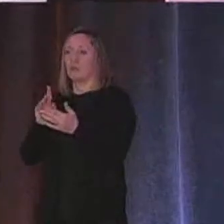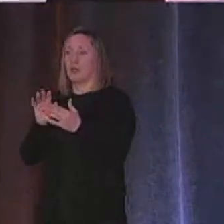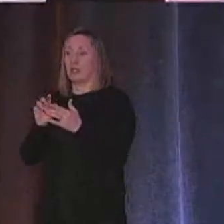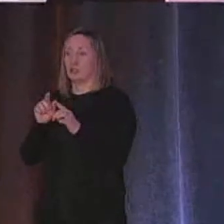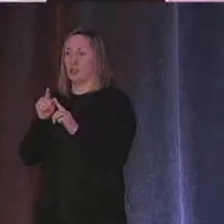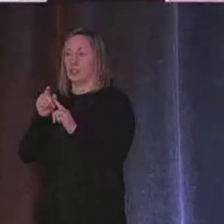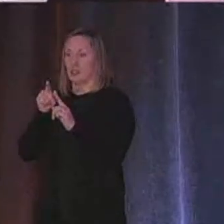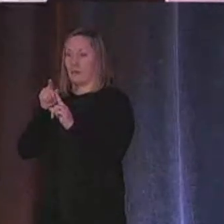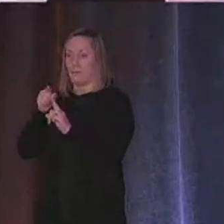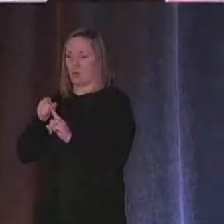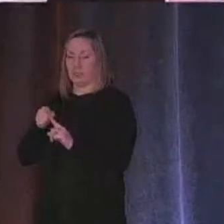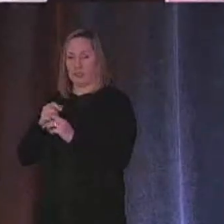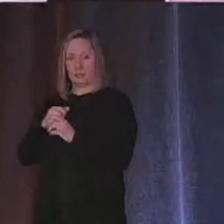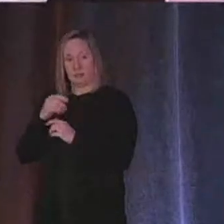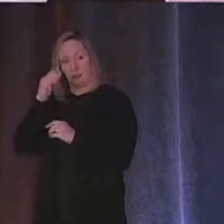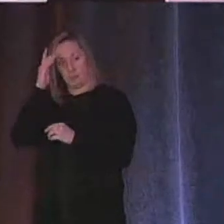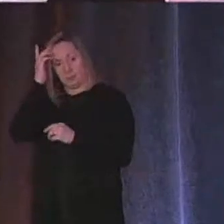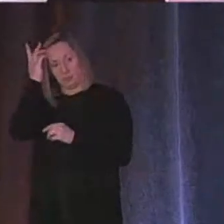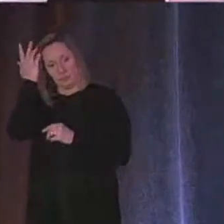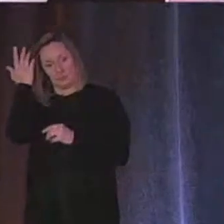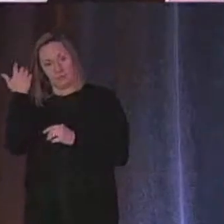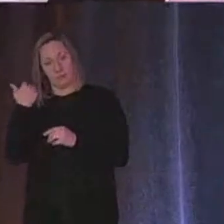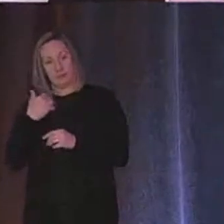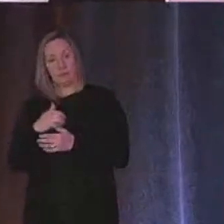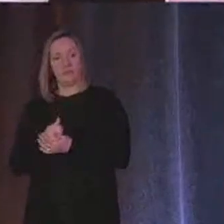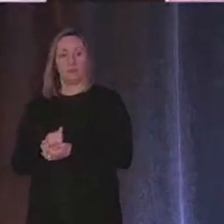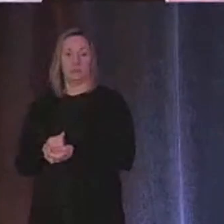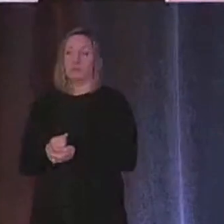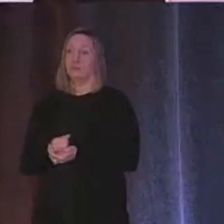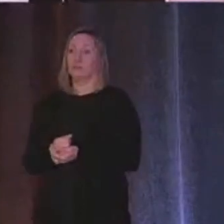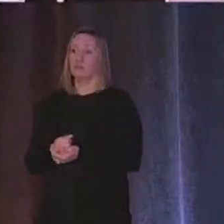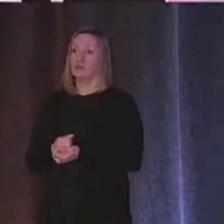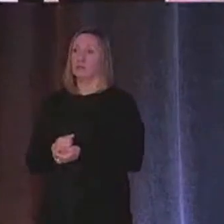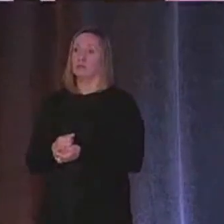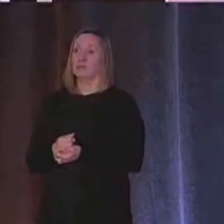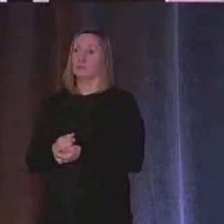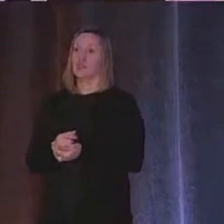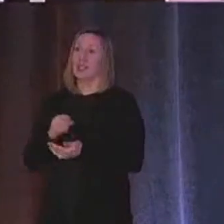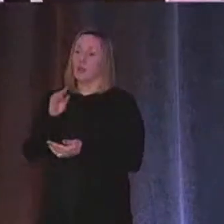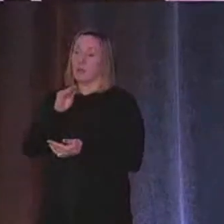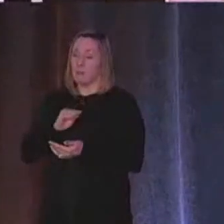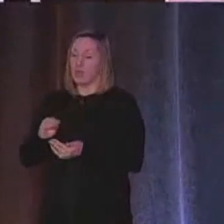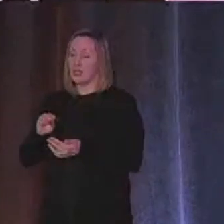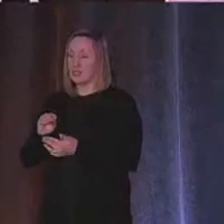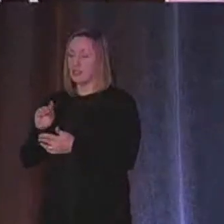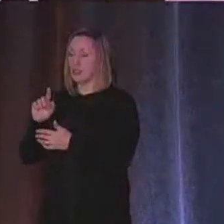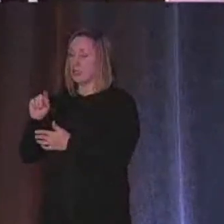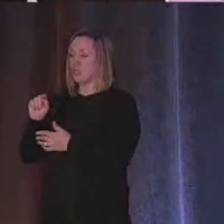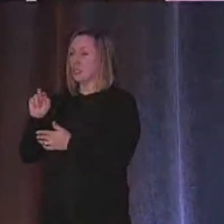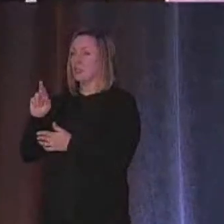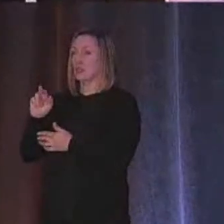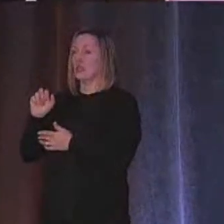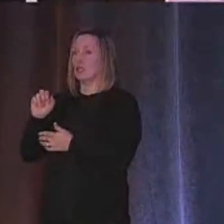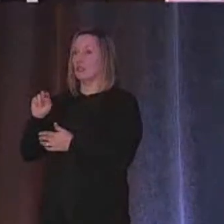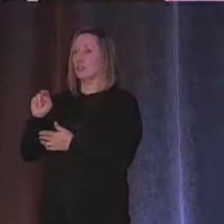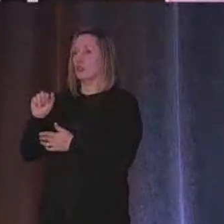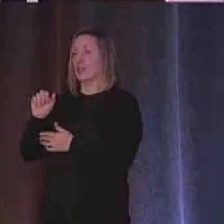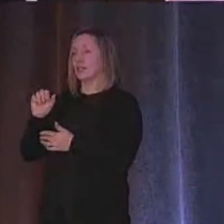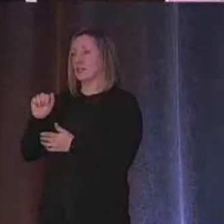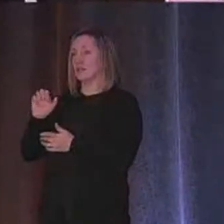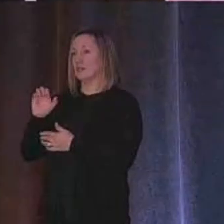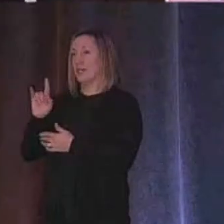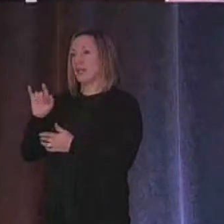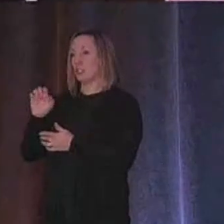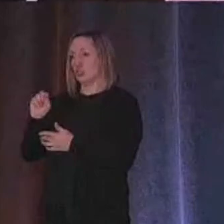points. And then we would put it into the transactions constant, just like we did with the blocks, so they all